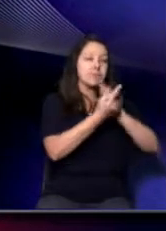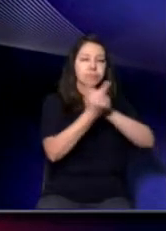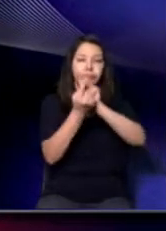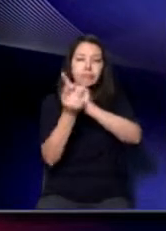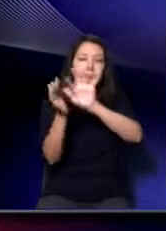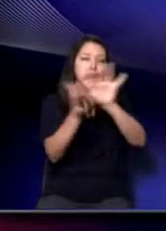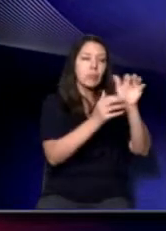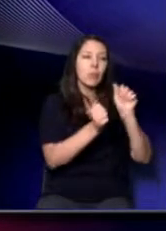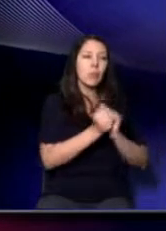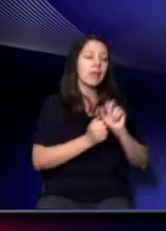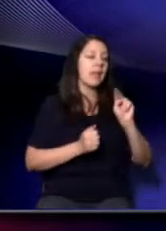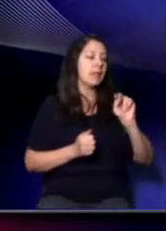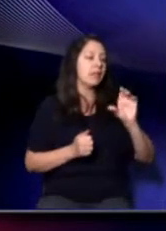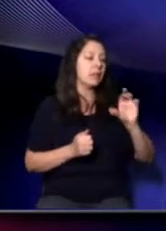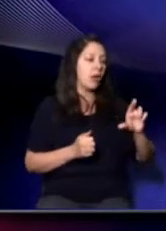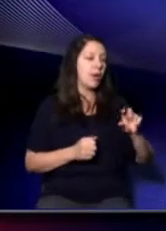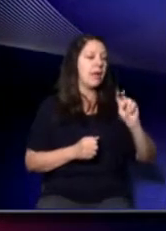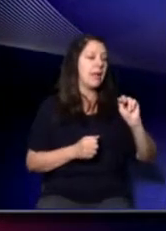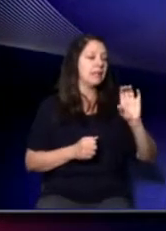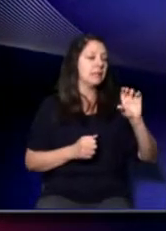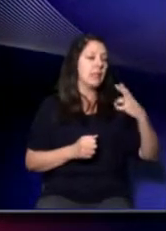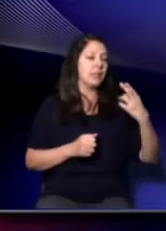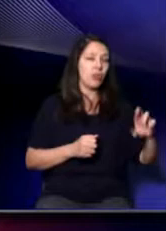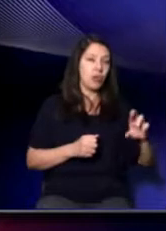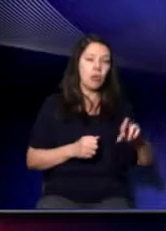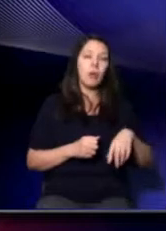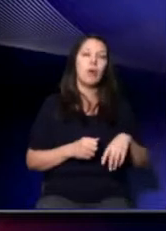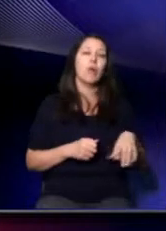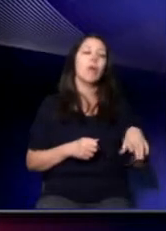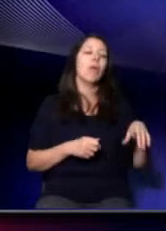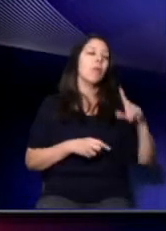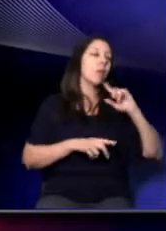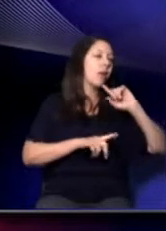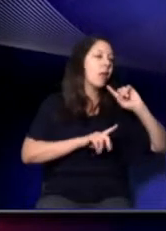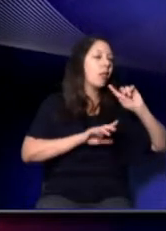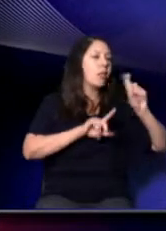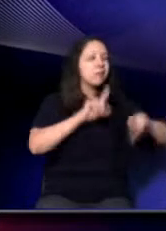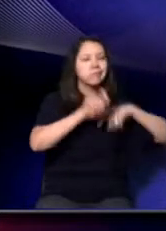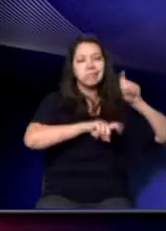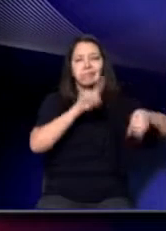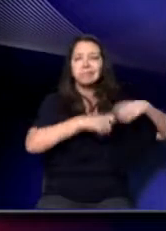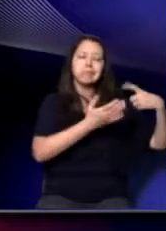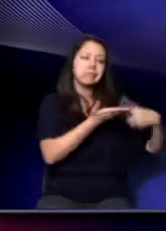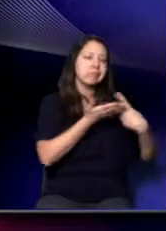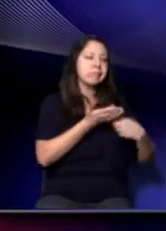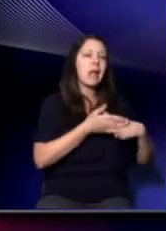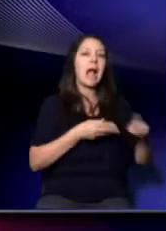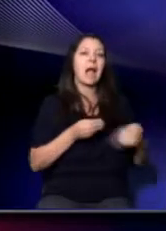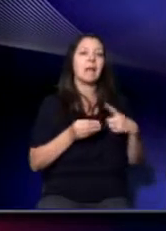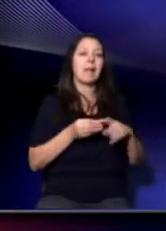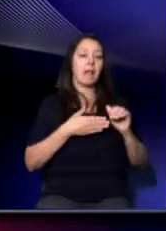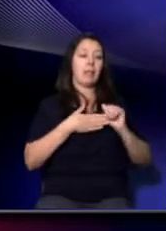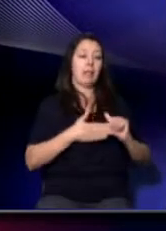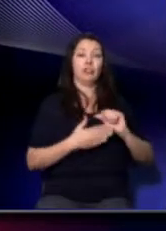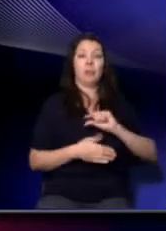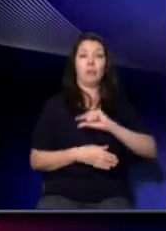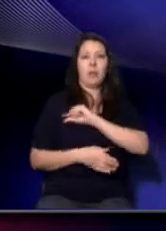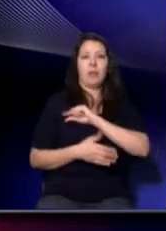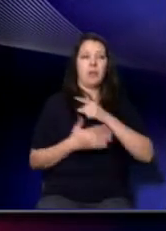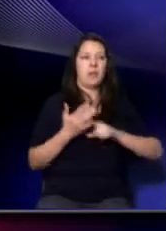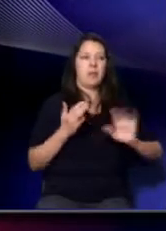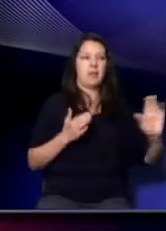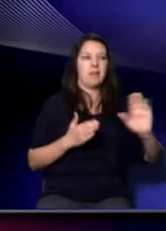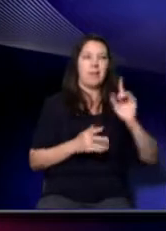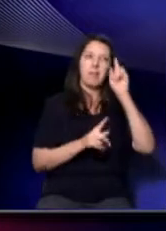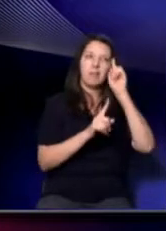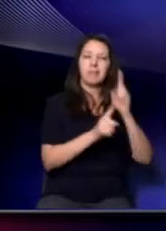and EHR to have a conversation about what kind of leadership qualities, leadership skills